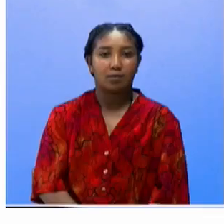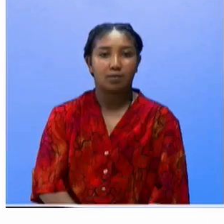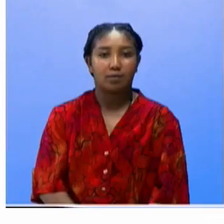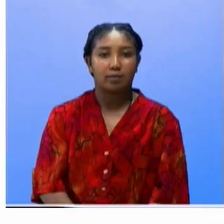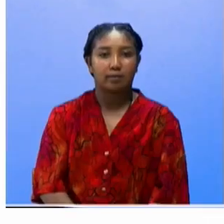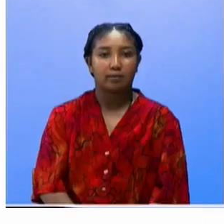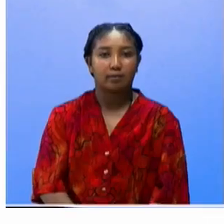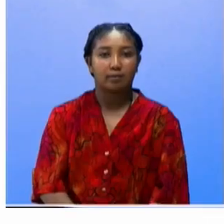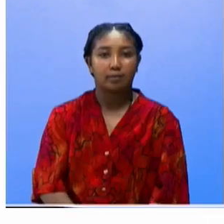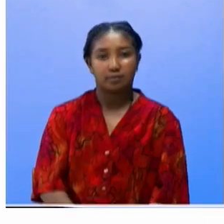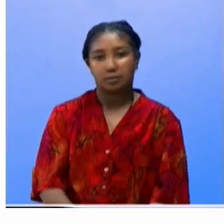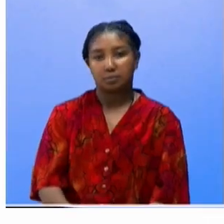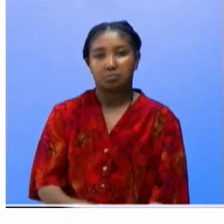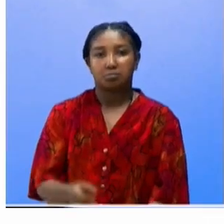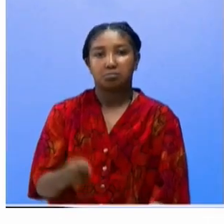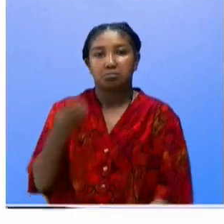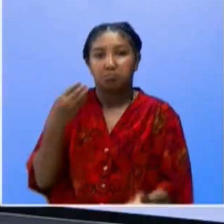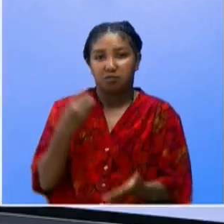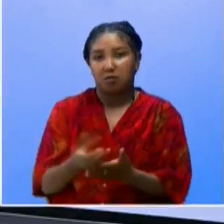me.